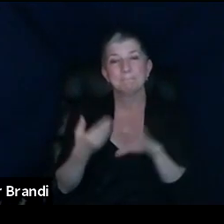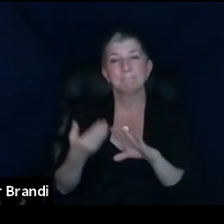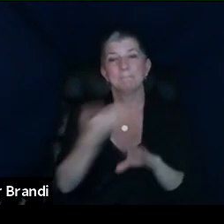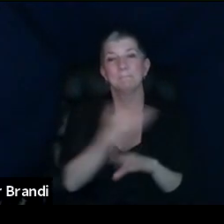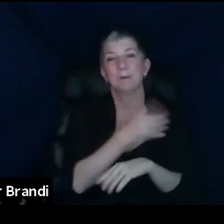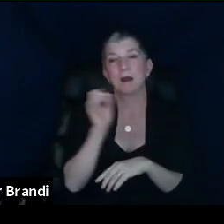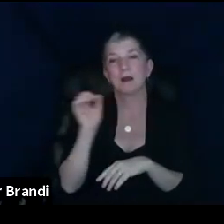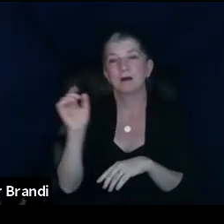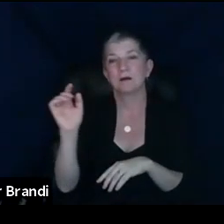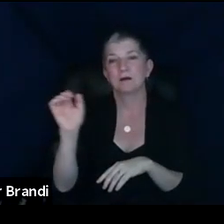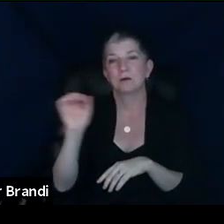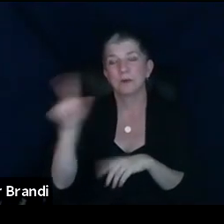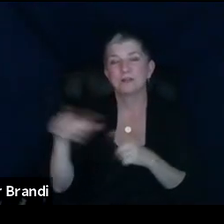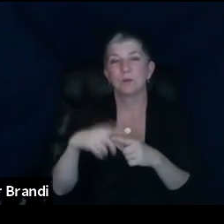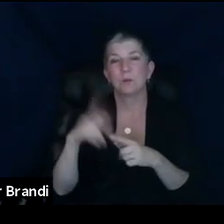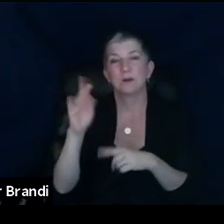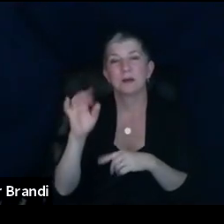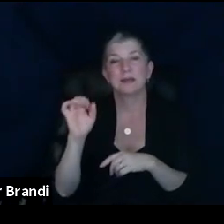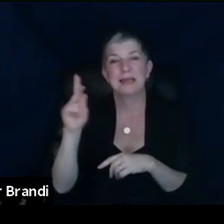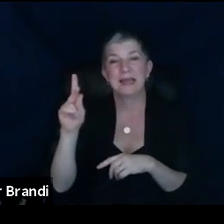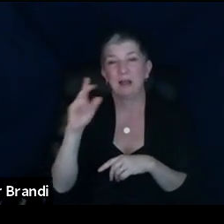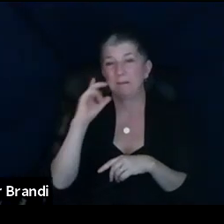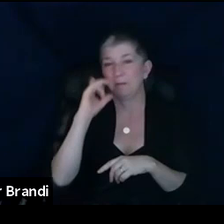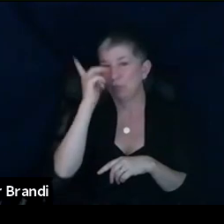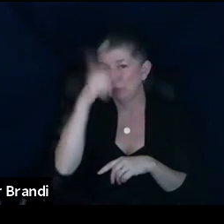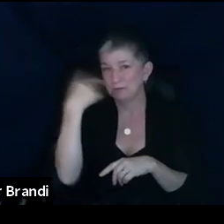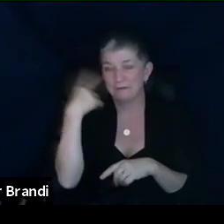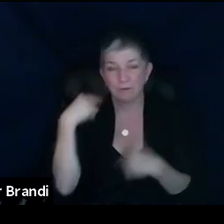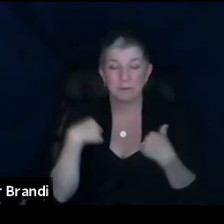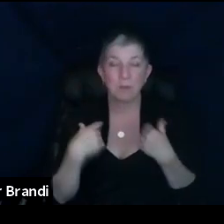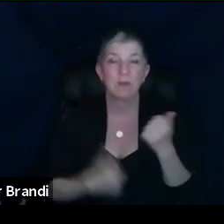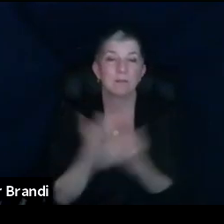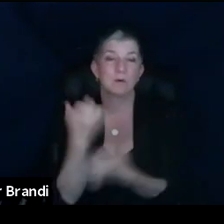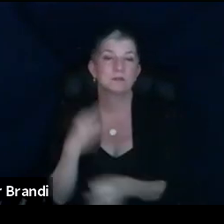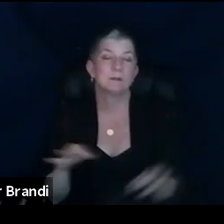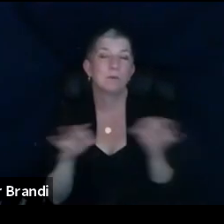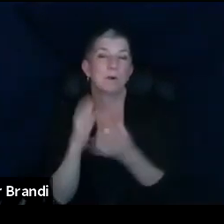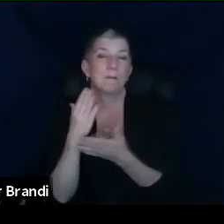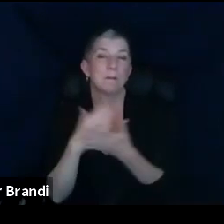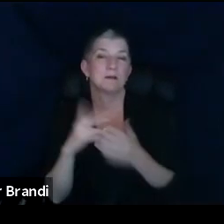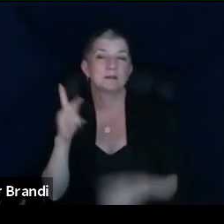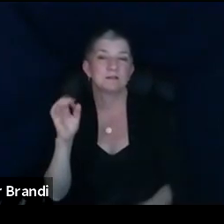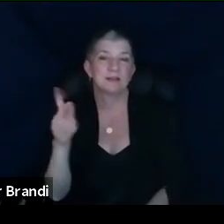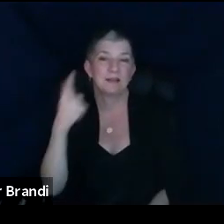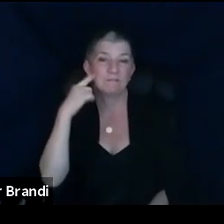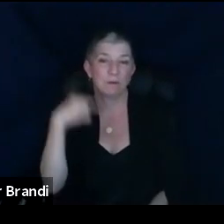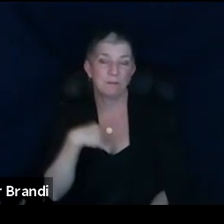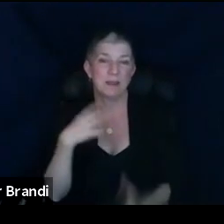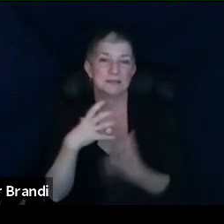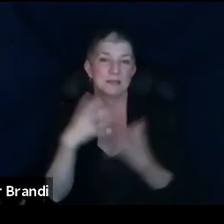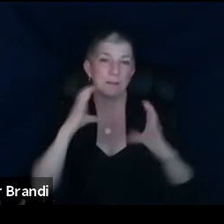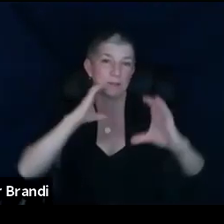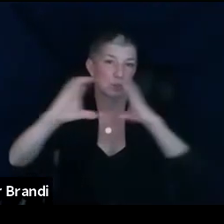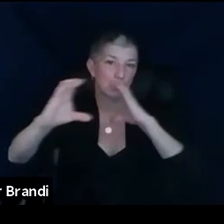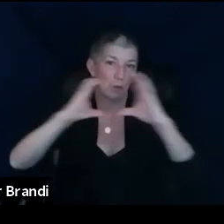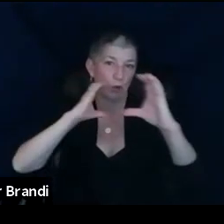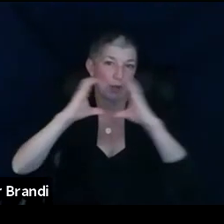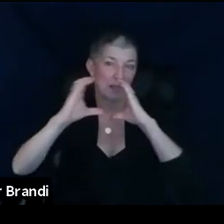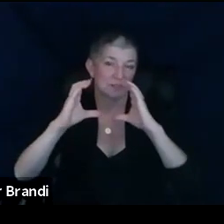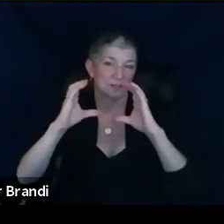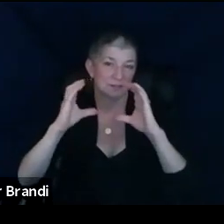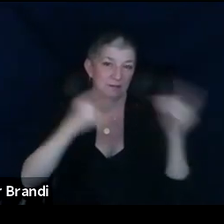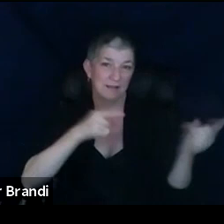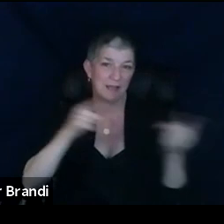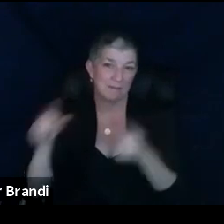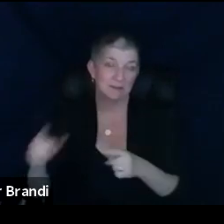what kink is to me. And one of the most important aspects of kink to me is the amount of communication a lot of us have,